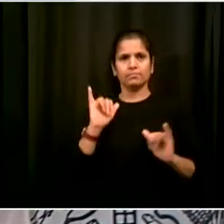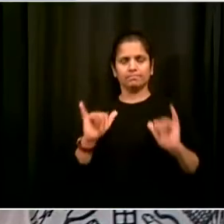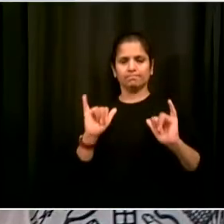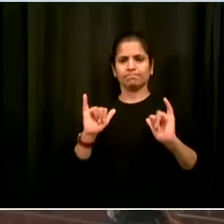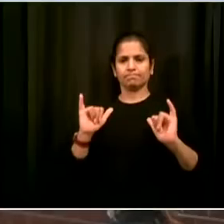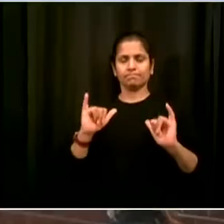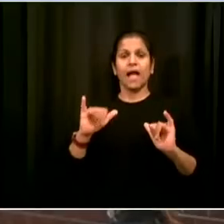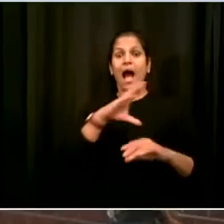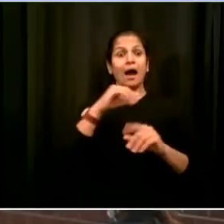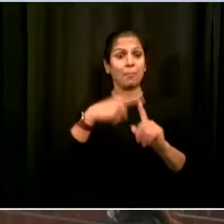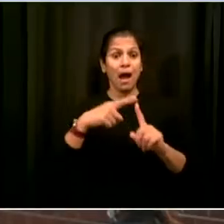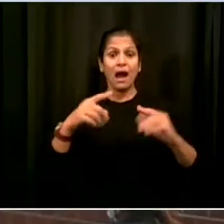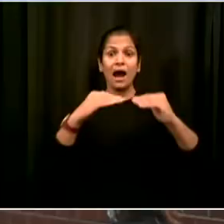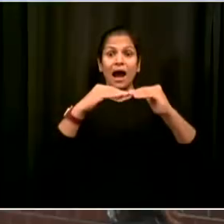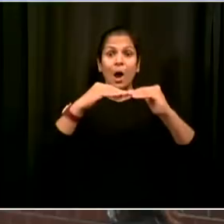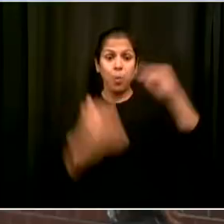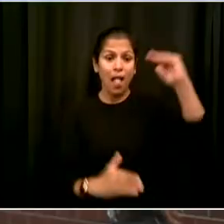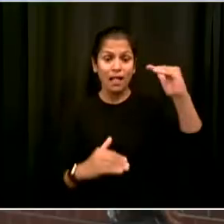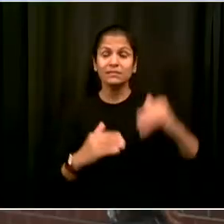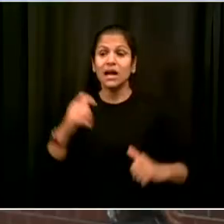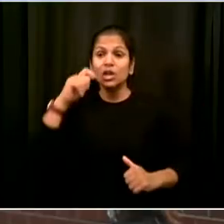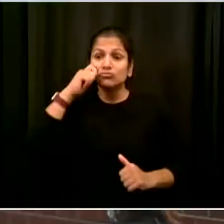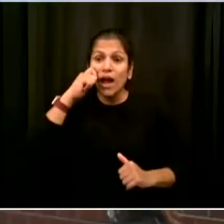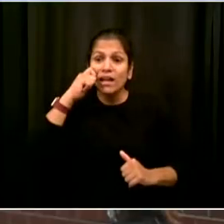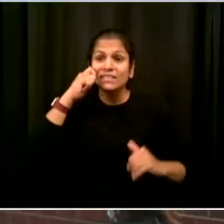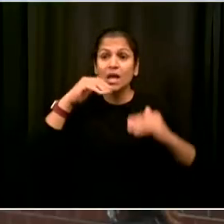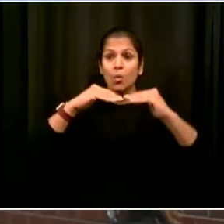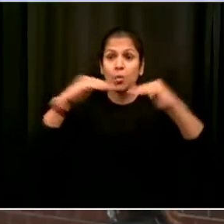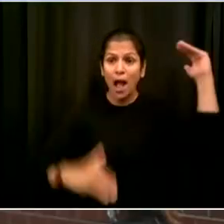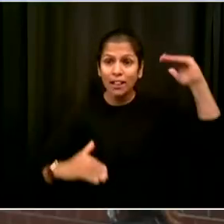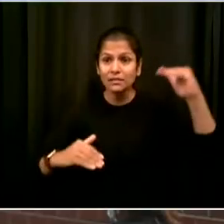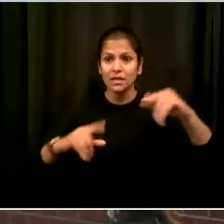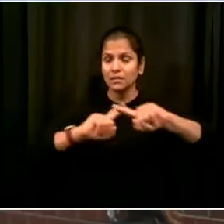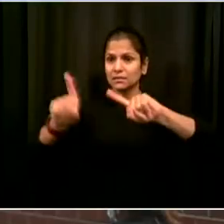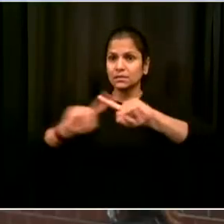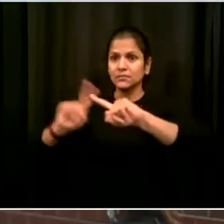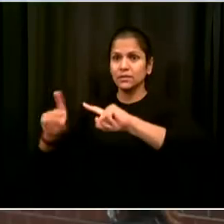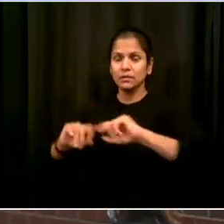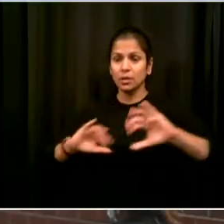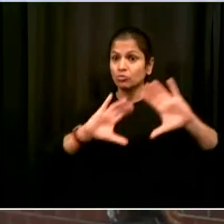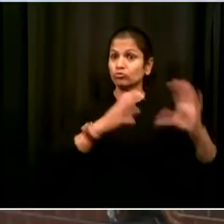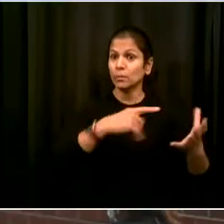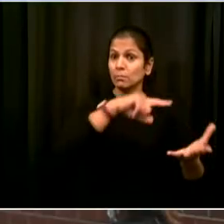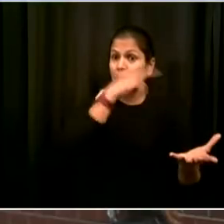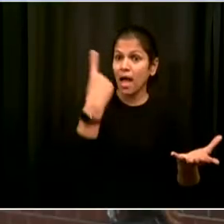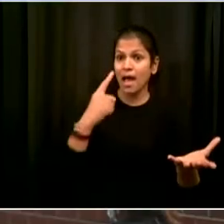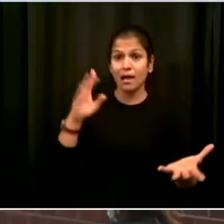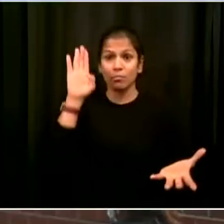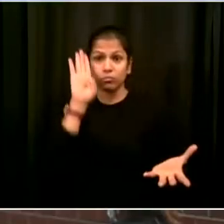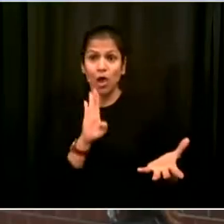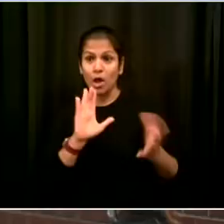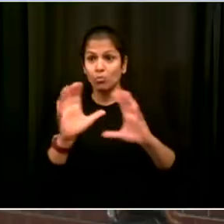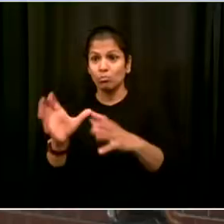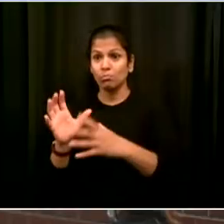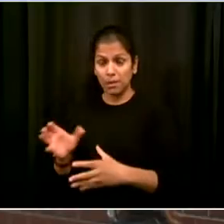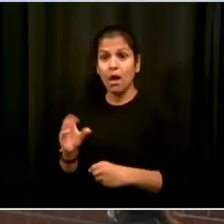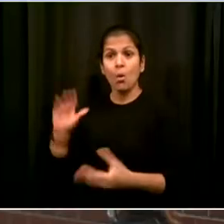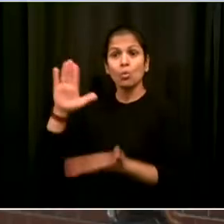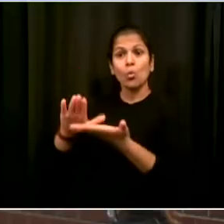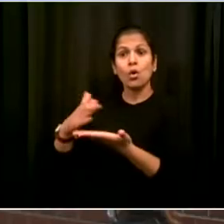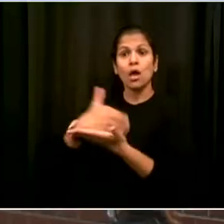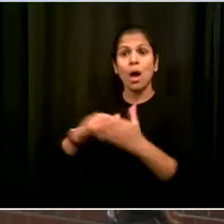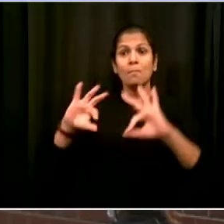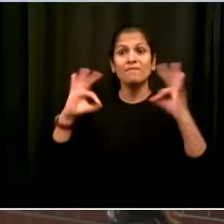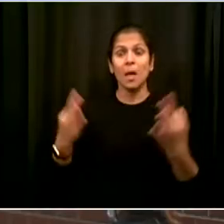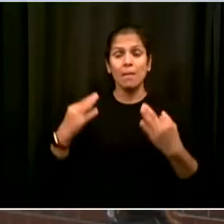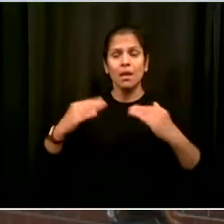that pervade our society. We saw what happened to Black communities, Latino communities, Asian communities in this